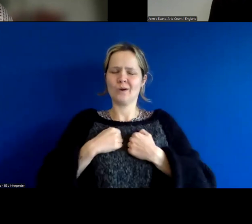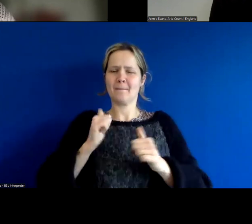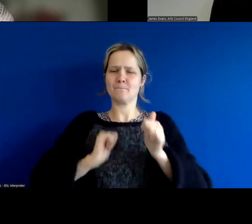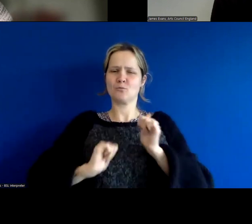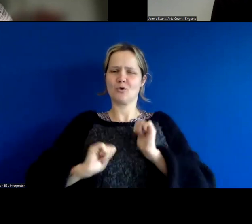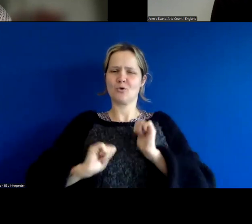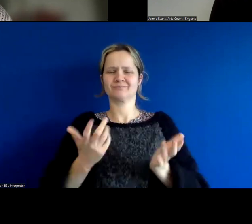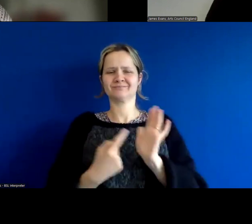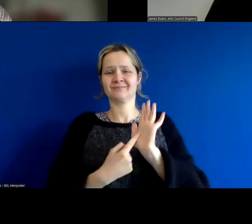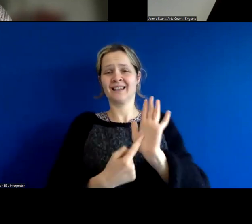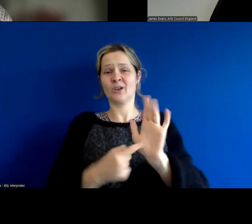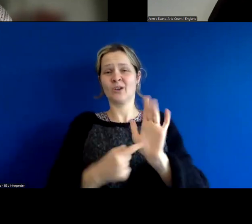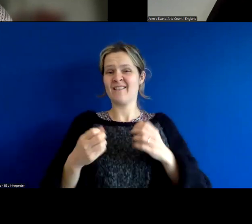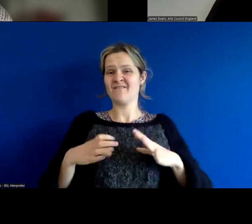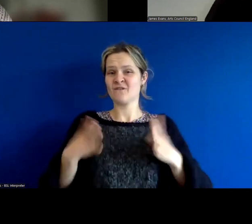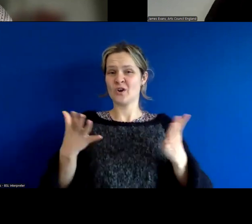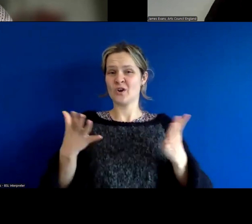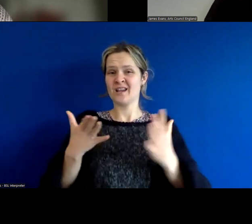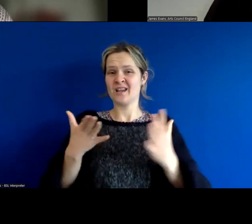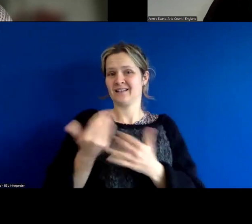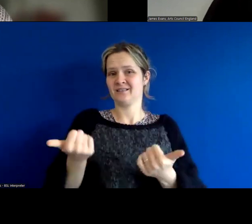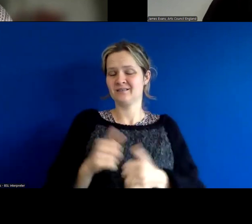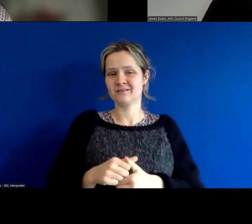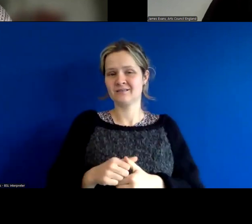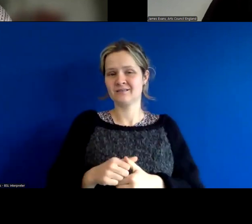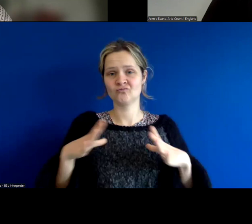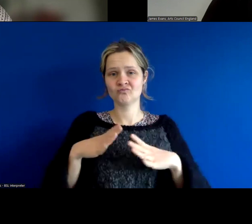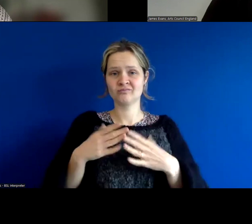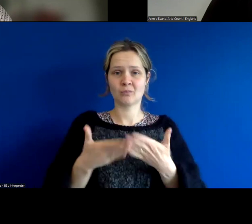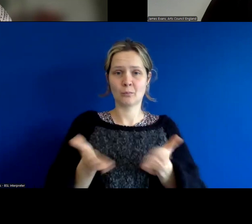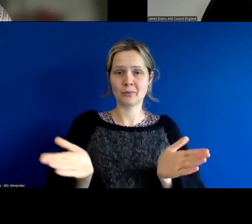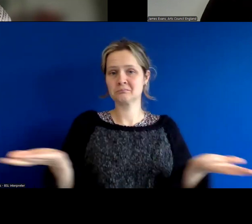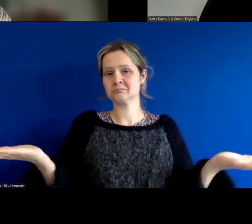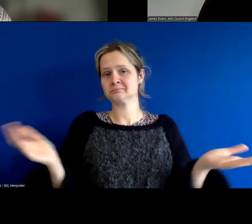free to access tool, readily available.